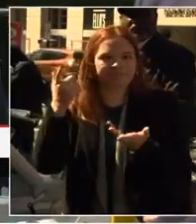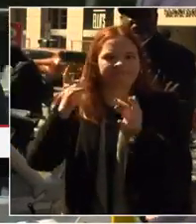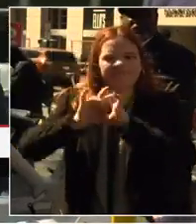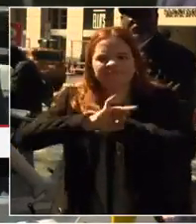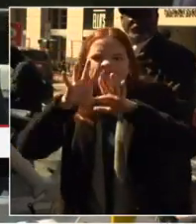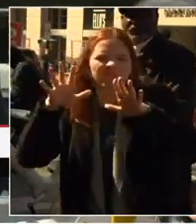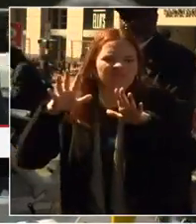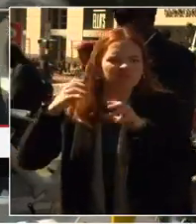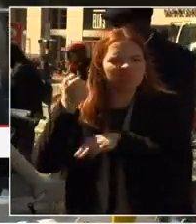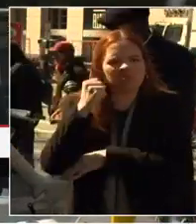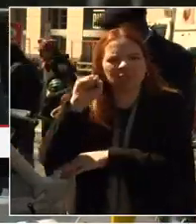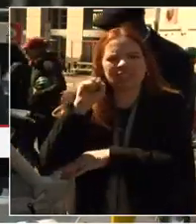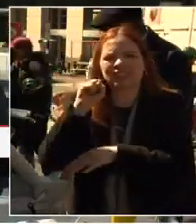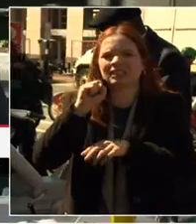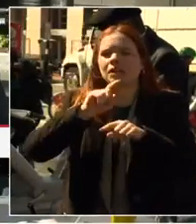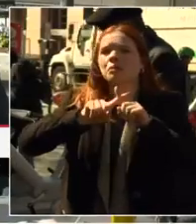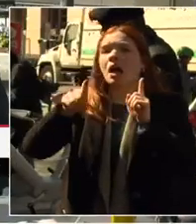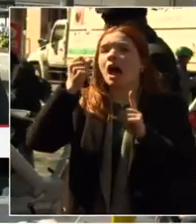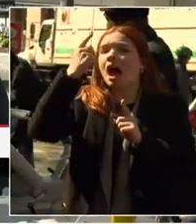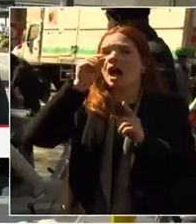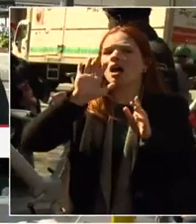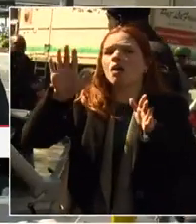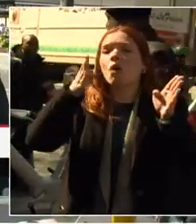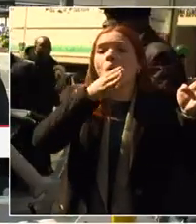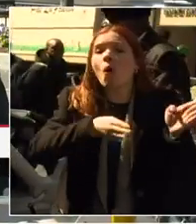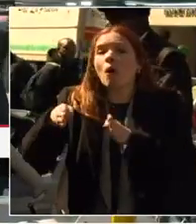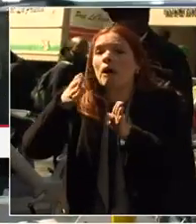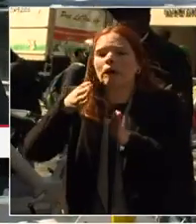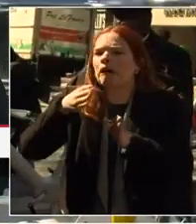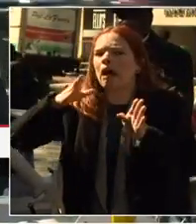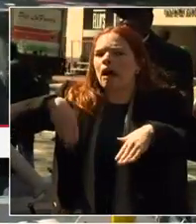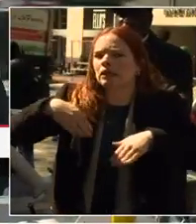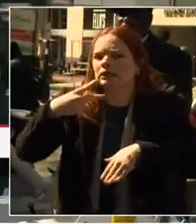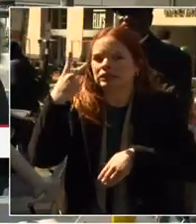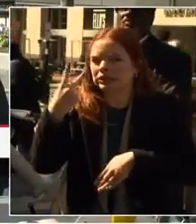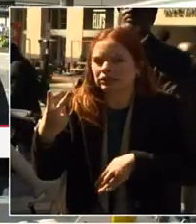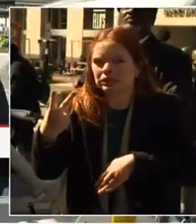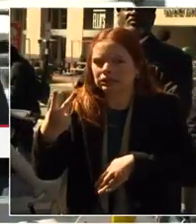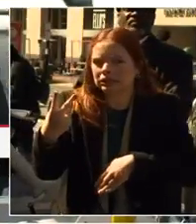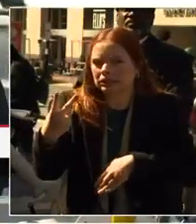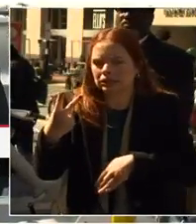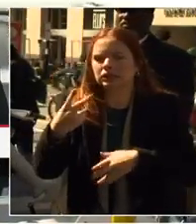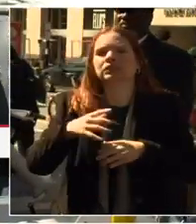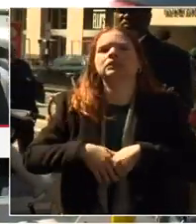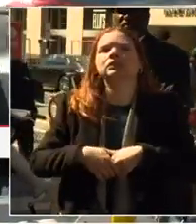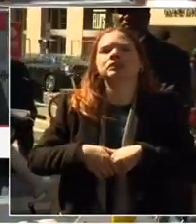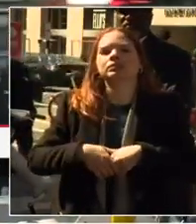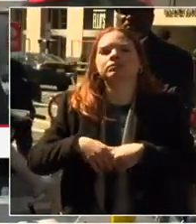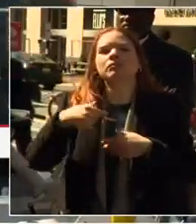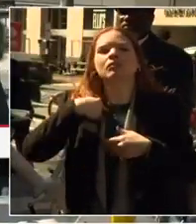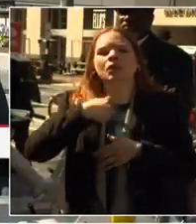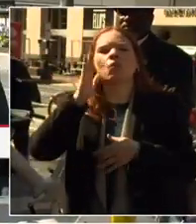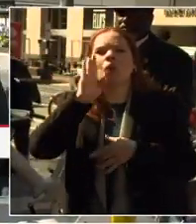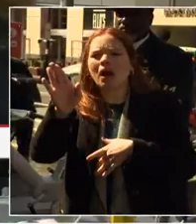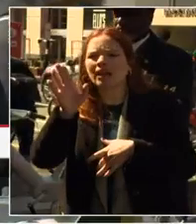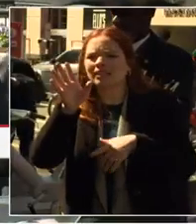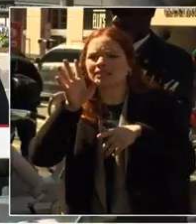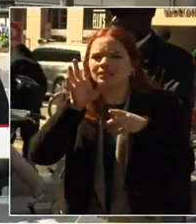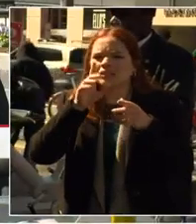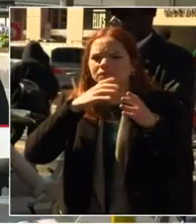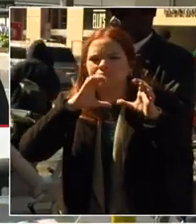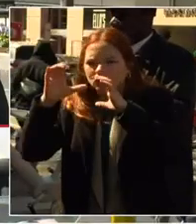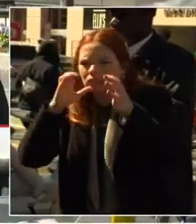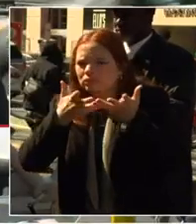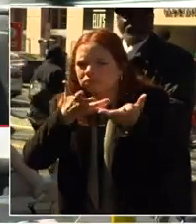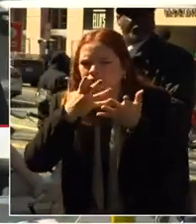really an organized effort to come here to the district. Again, we are going to keep in touch with our partners throughout the next